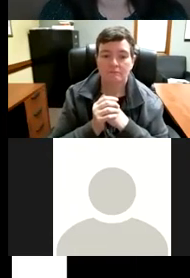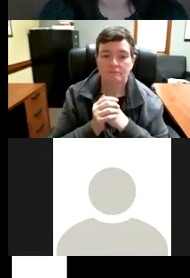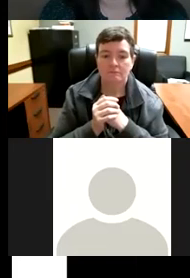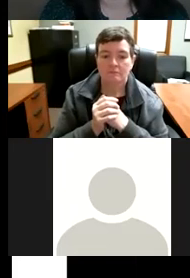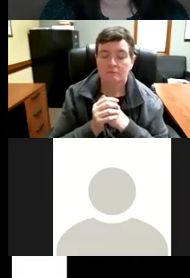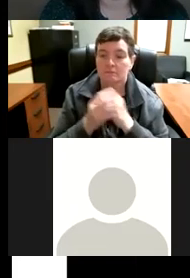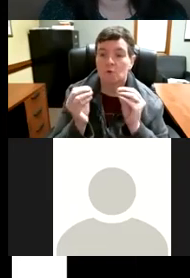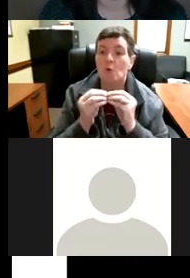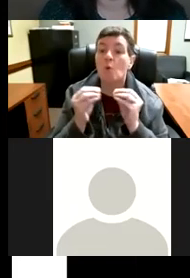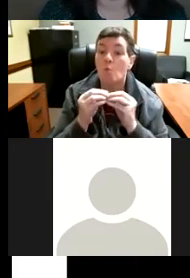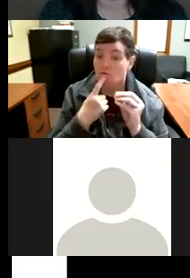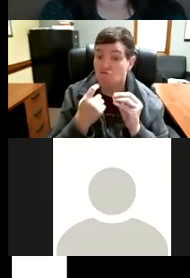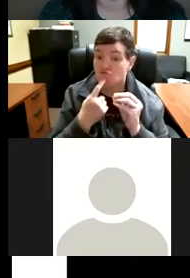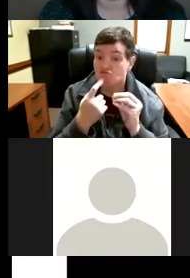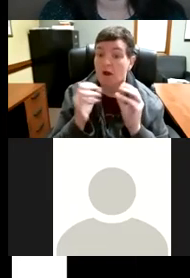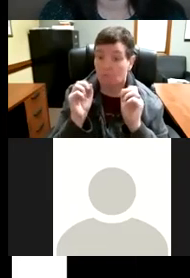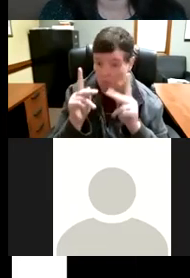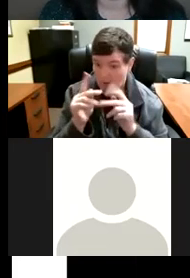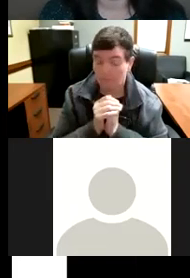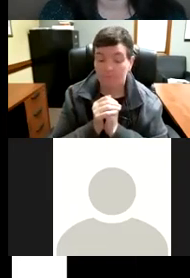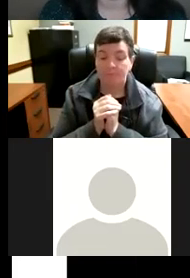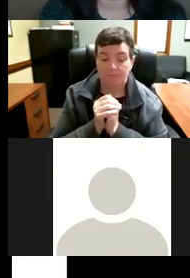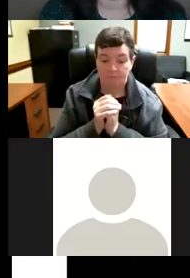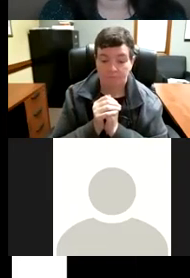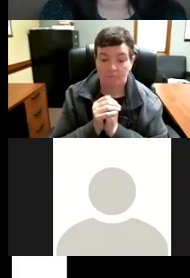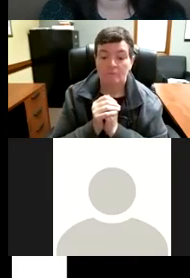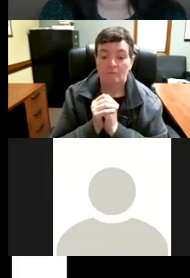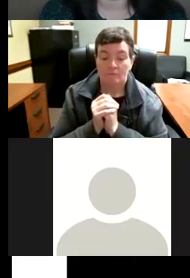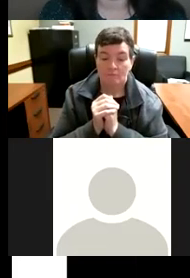Red. You want more red? Okay, here's put red.